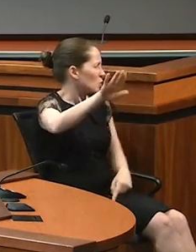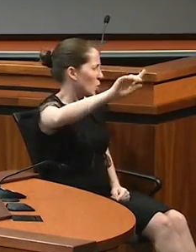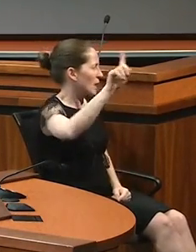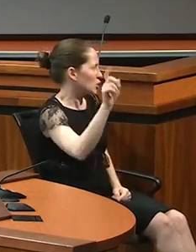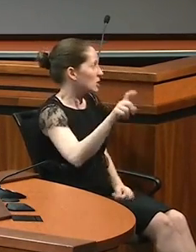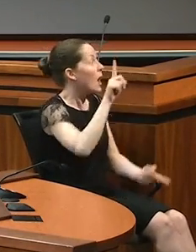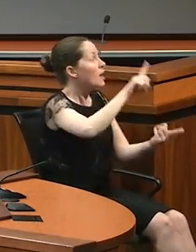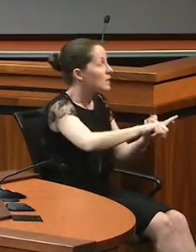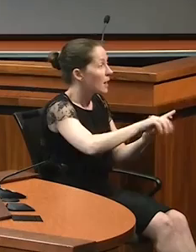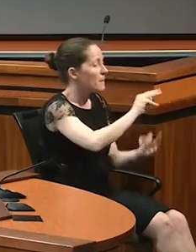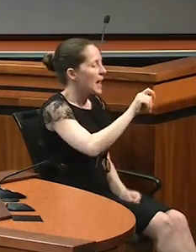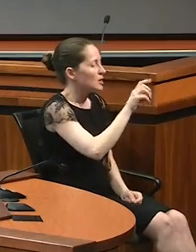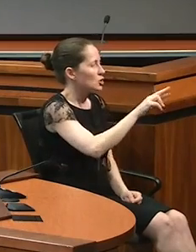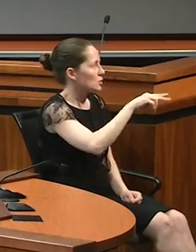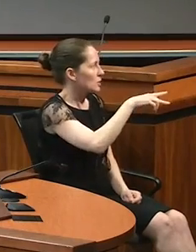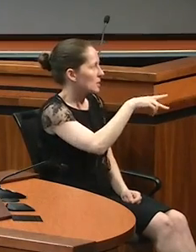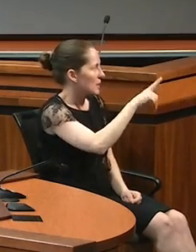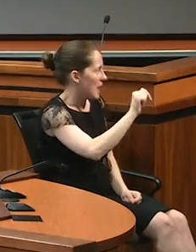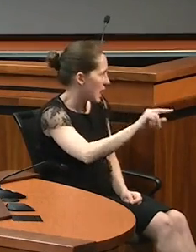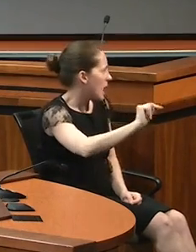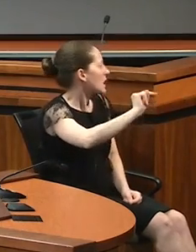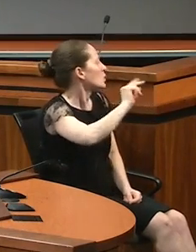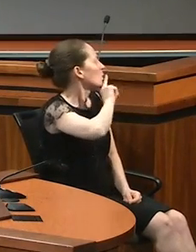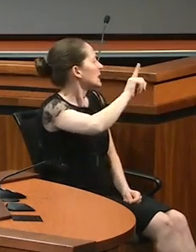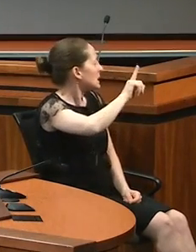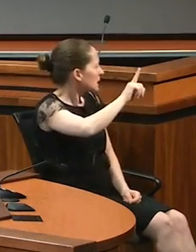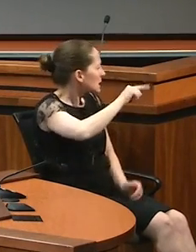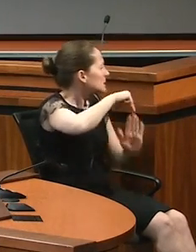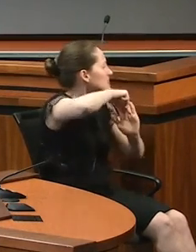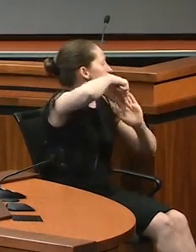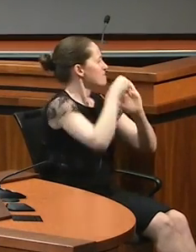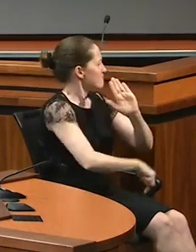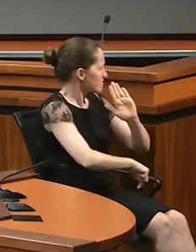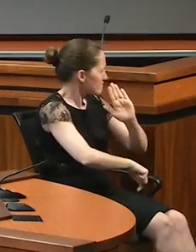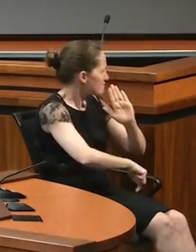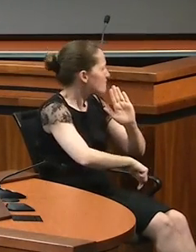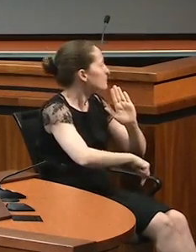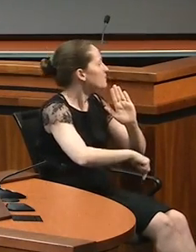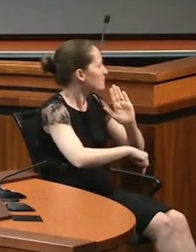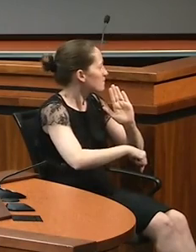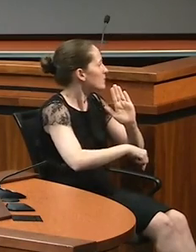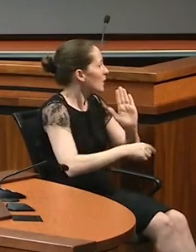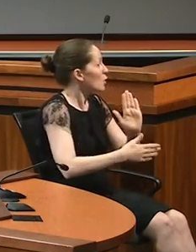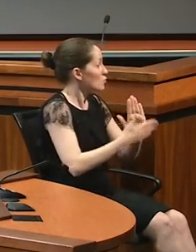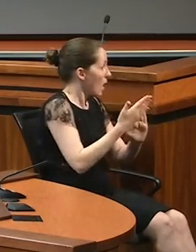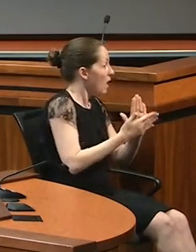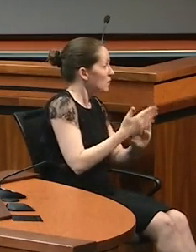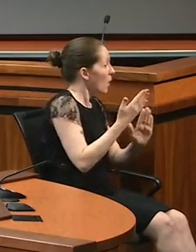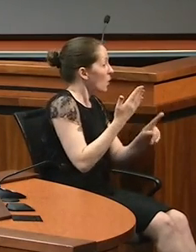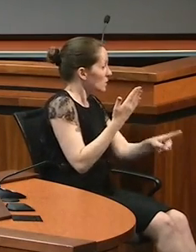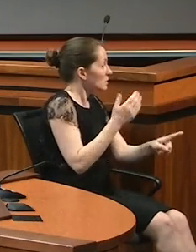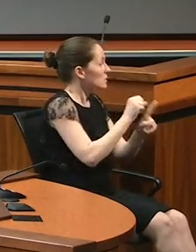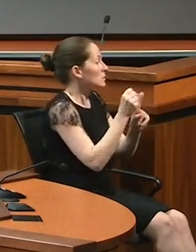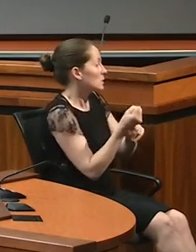master plan, into the meat of it, and we look at different scenarios and run those through the H&H model to see, okay,